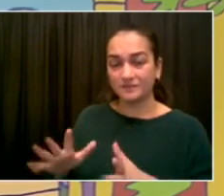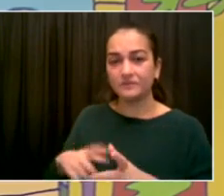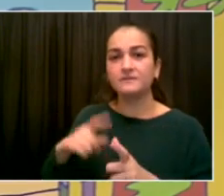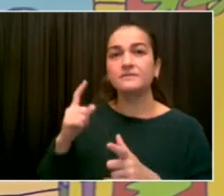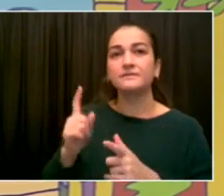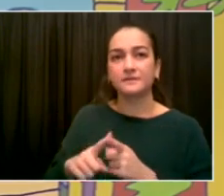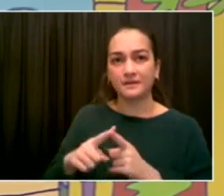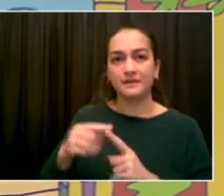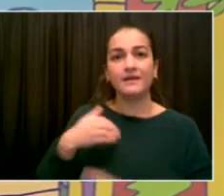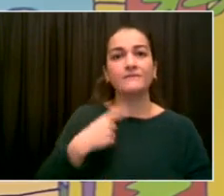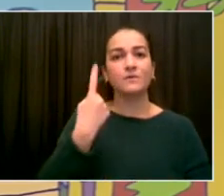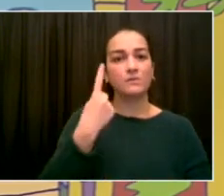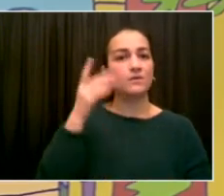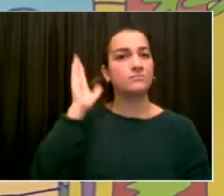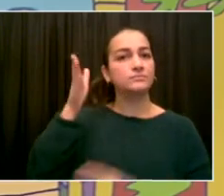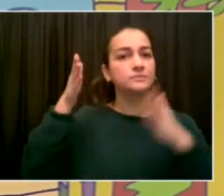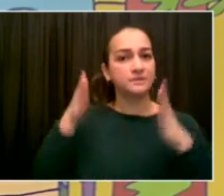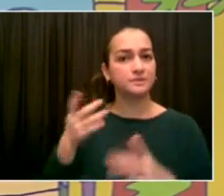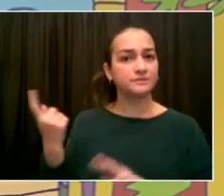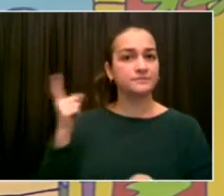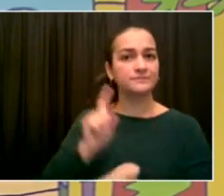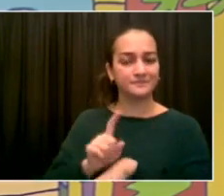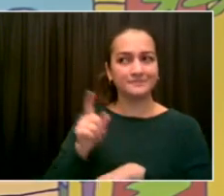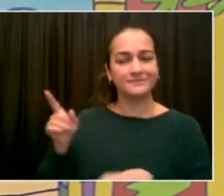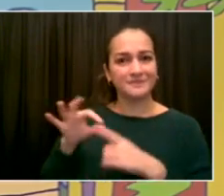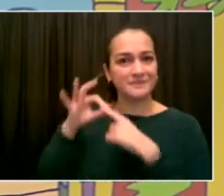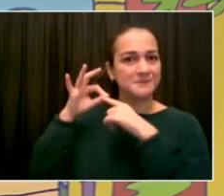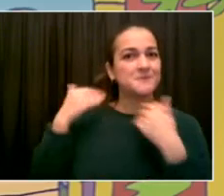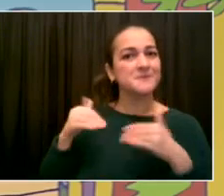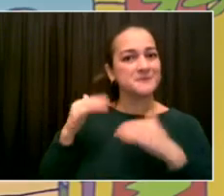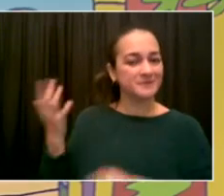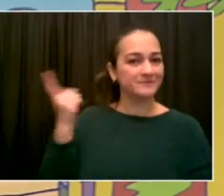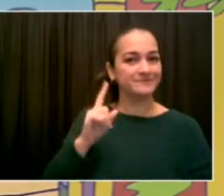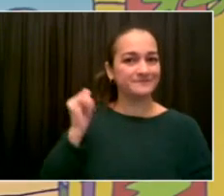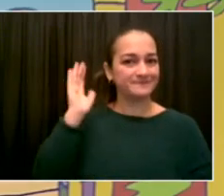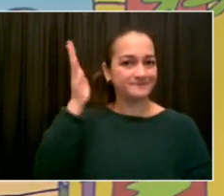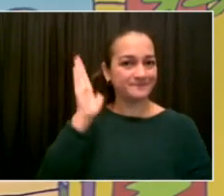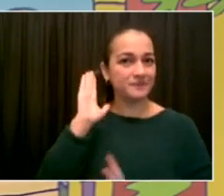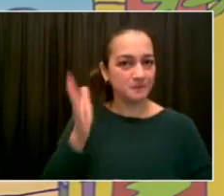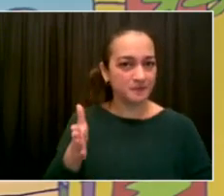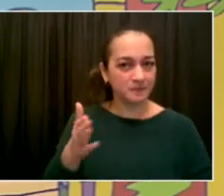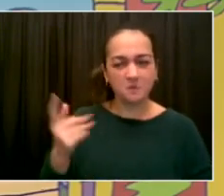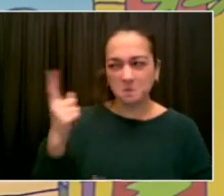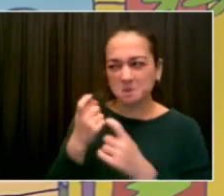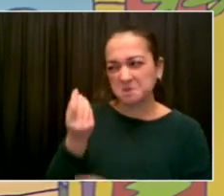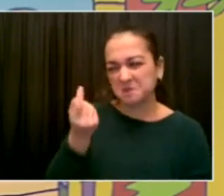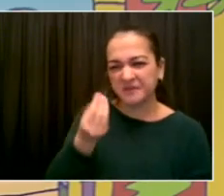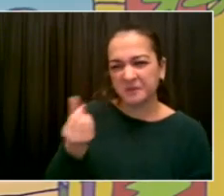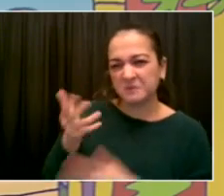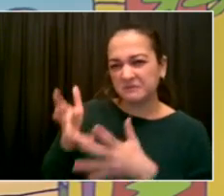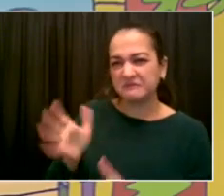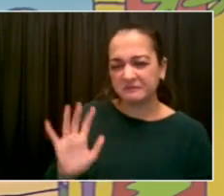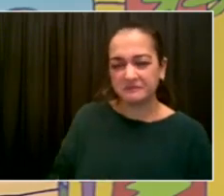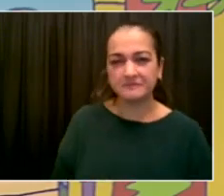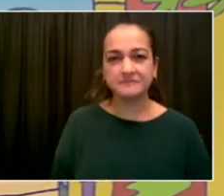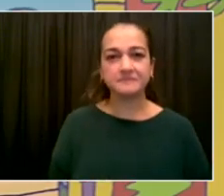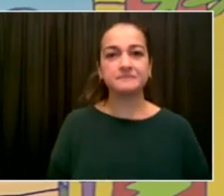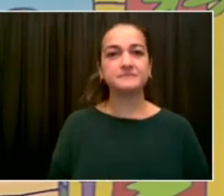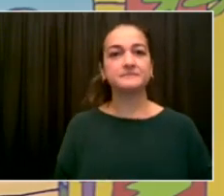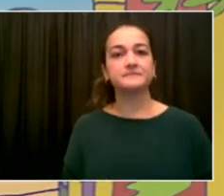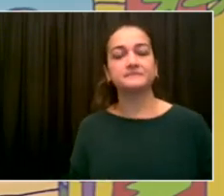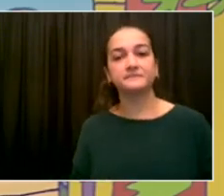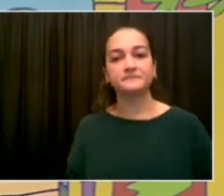special guest who is joining us. But let's just finish up the next few media questions first. Our next question goes to Katie with the